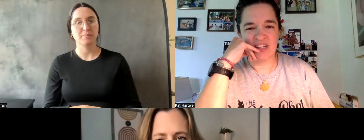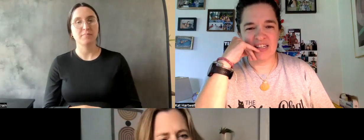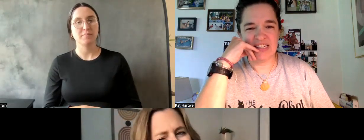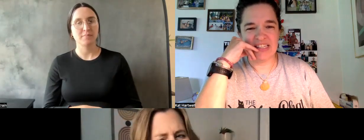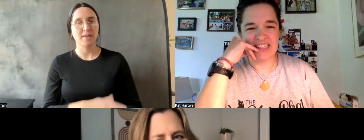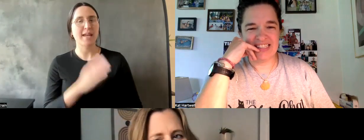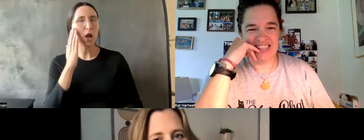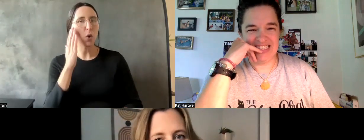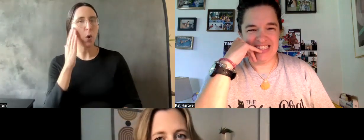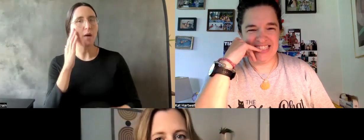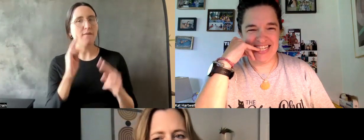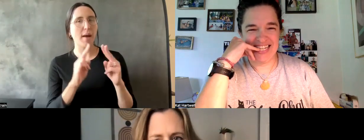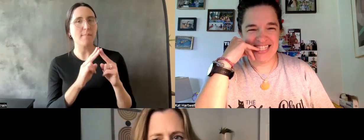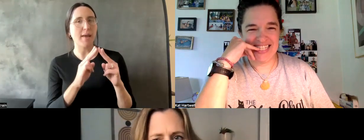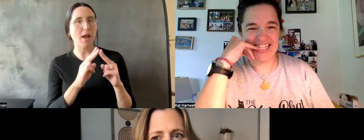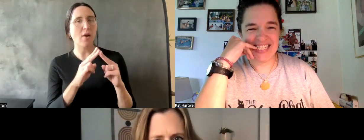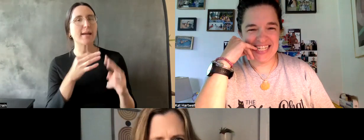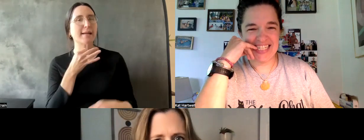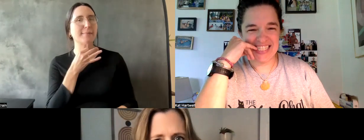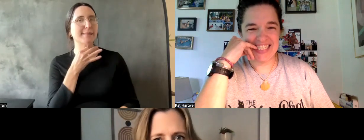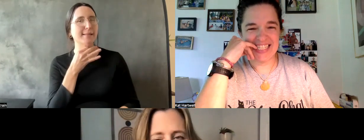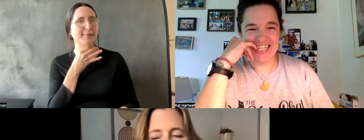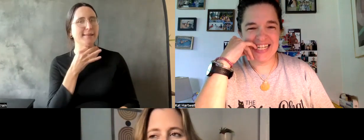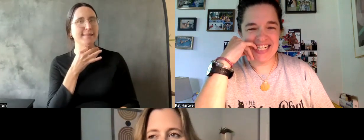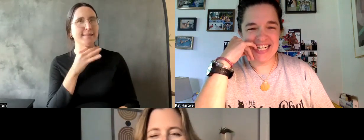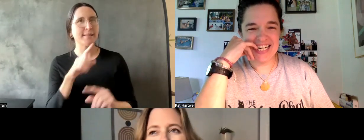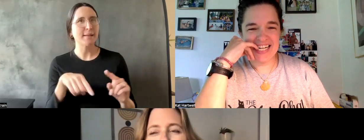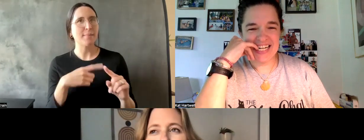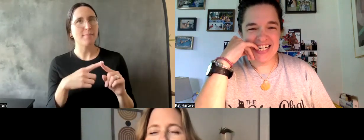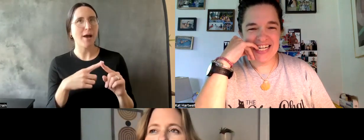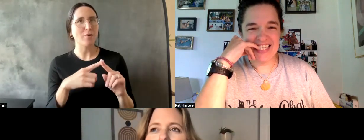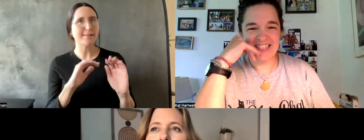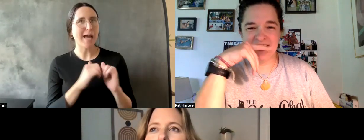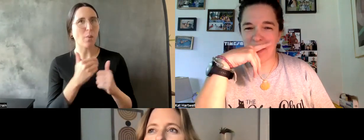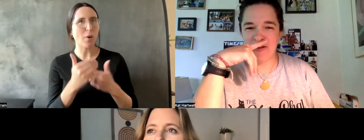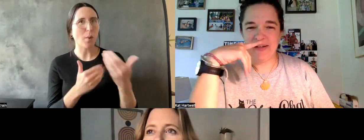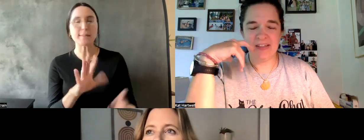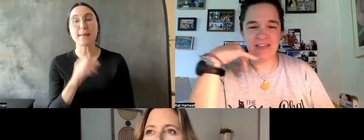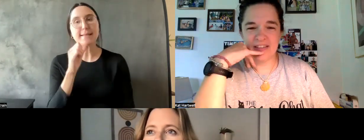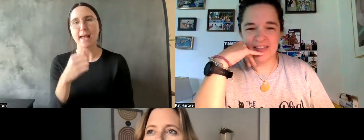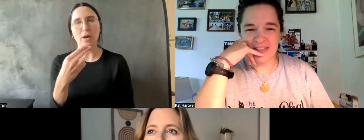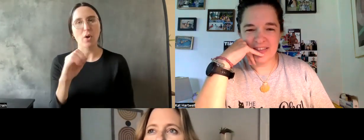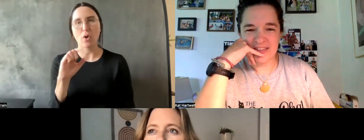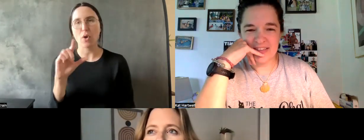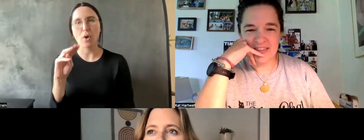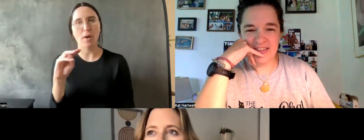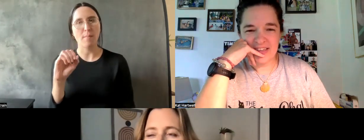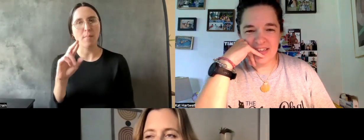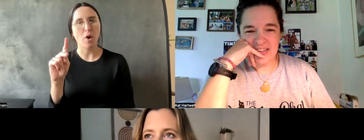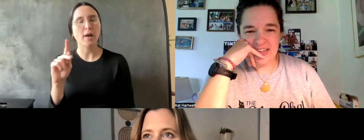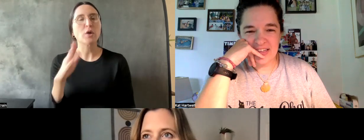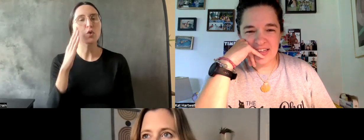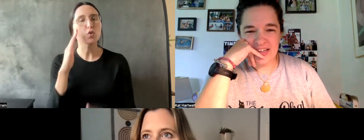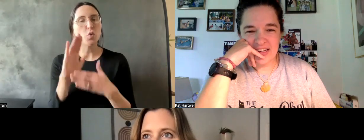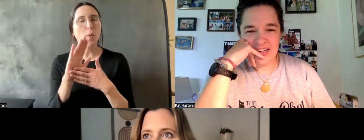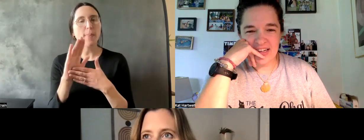pair that I'm like, I wonder how great that turned out. Not Hallmark movies though. The movie that was